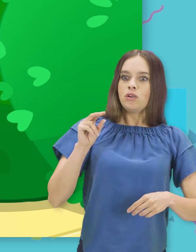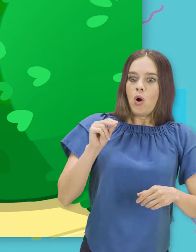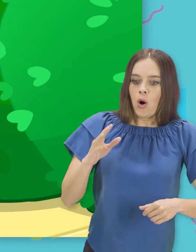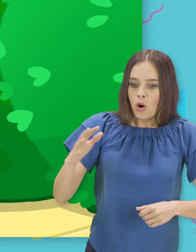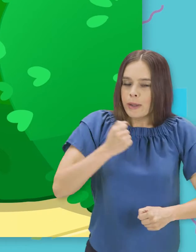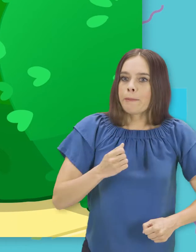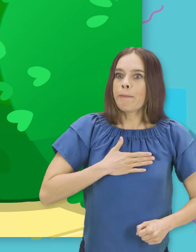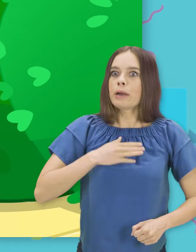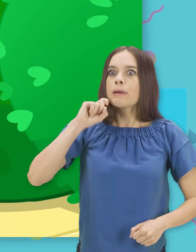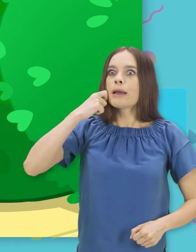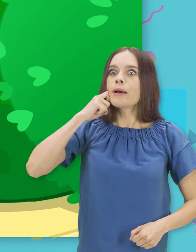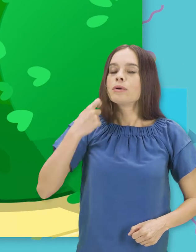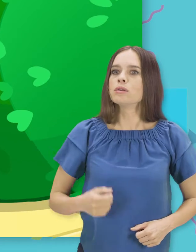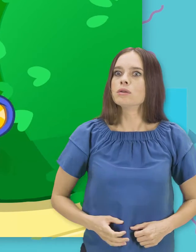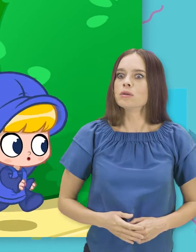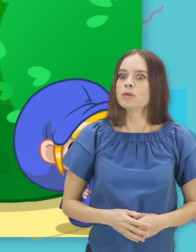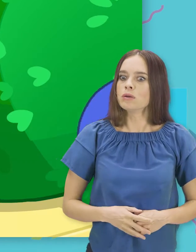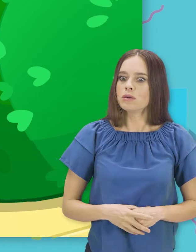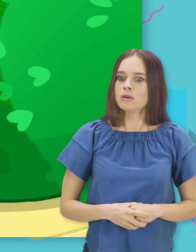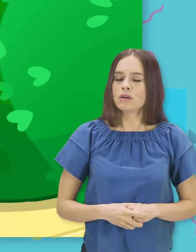back my apples!